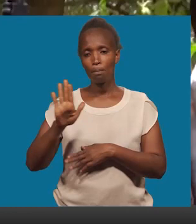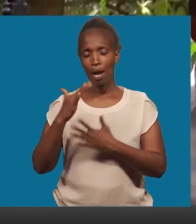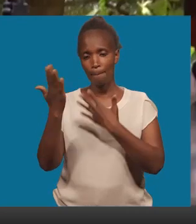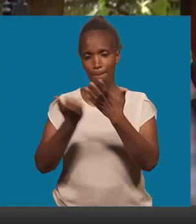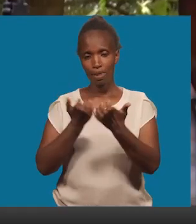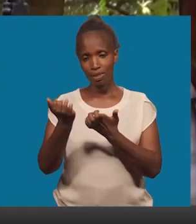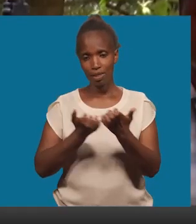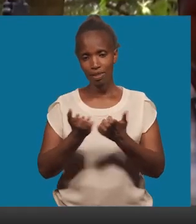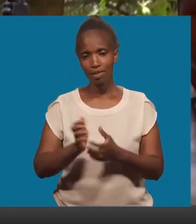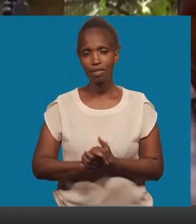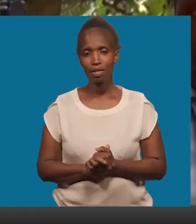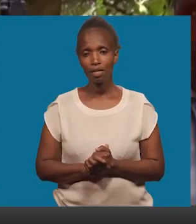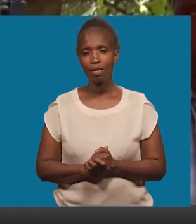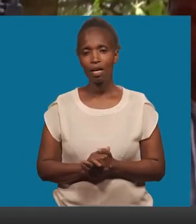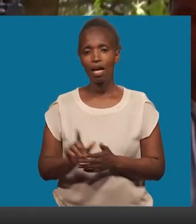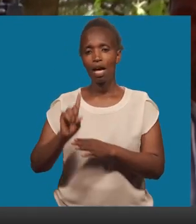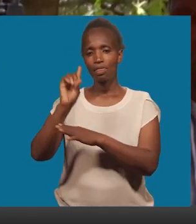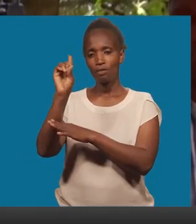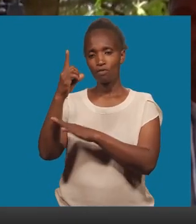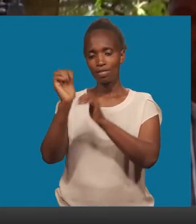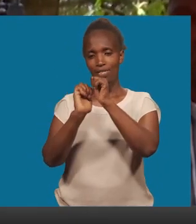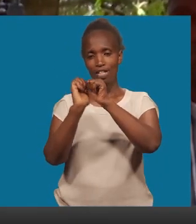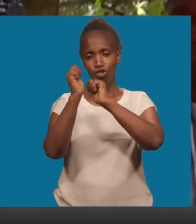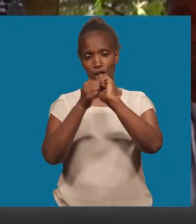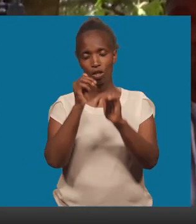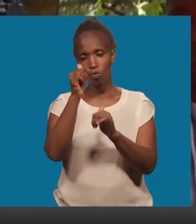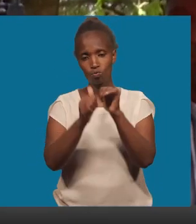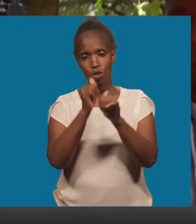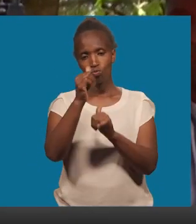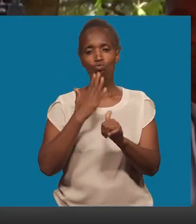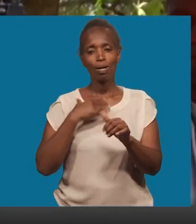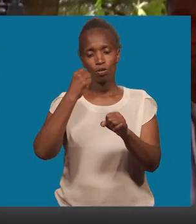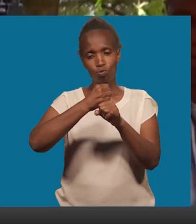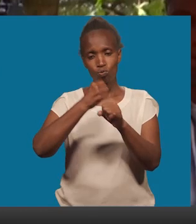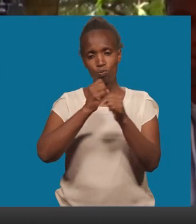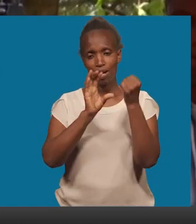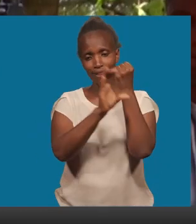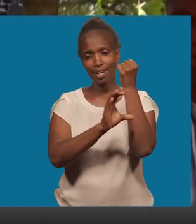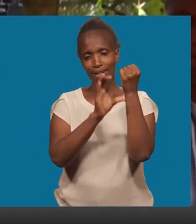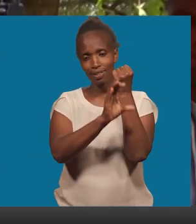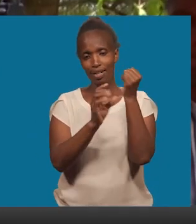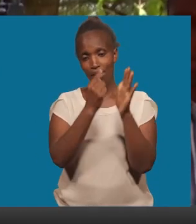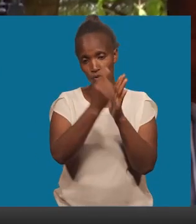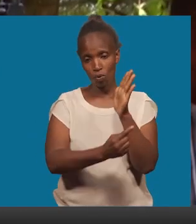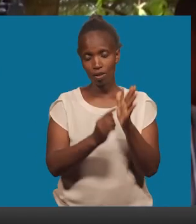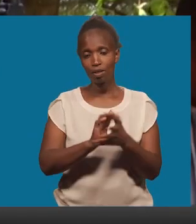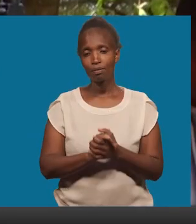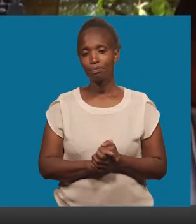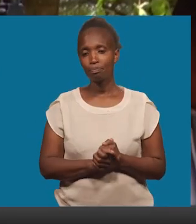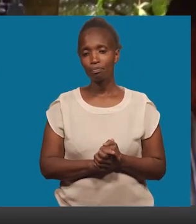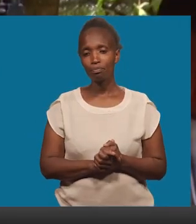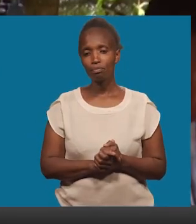yake. So I think the first reform that we want to do in the country is basically